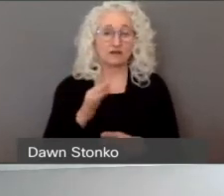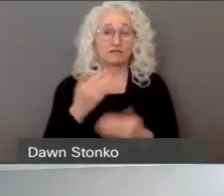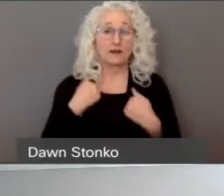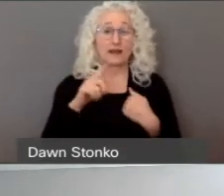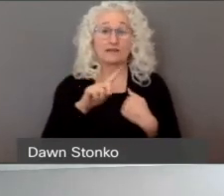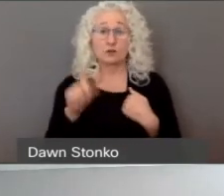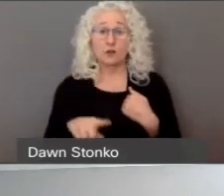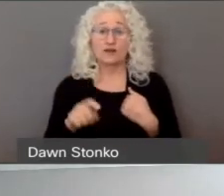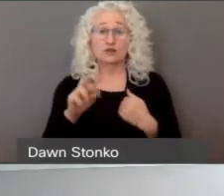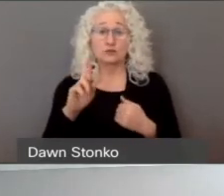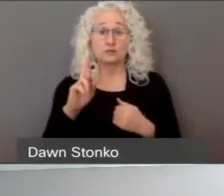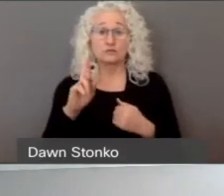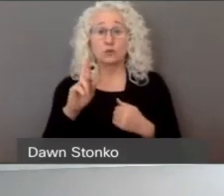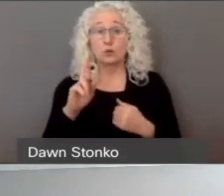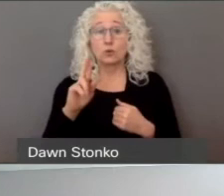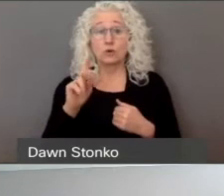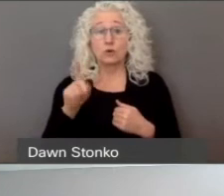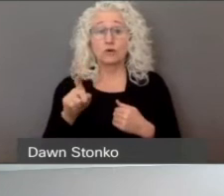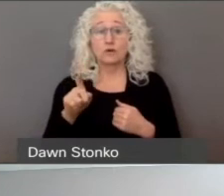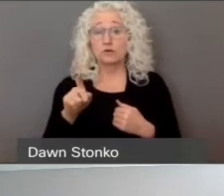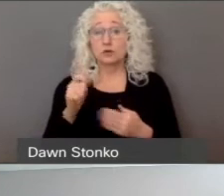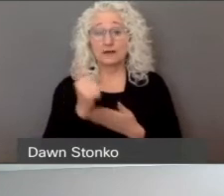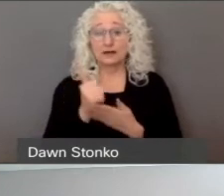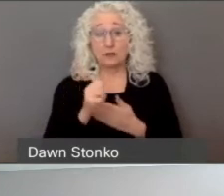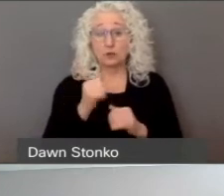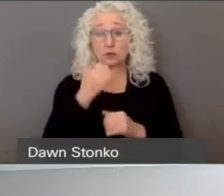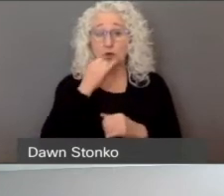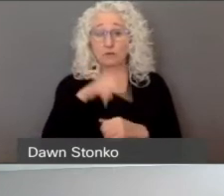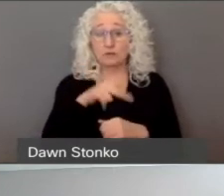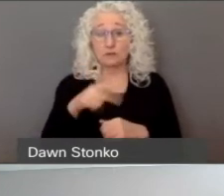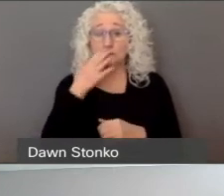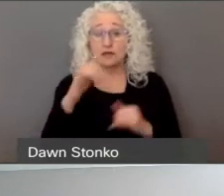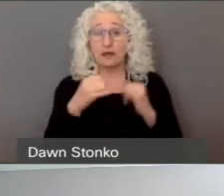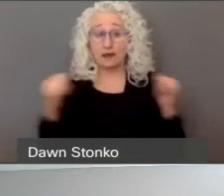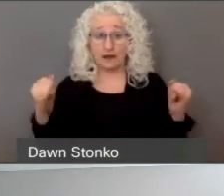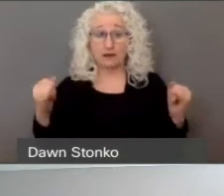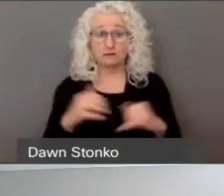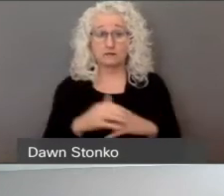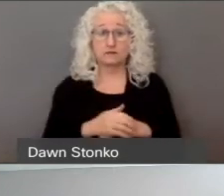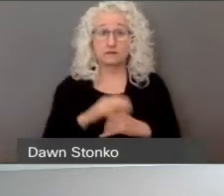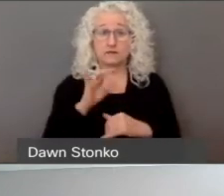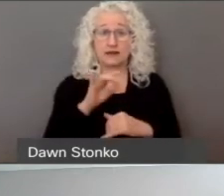or if you guys need help, Rosie, you can call the PPP hotline, the